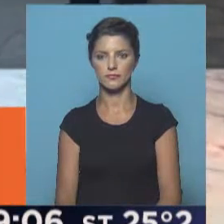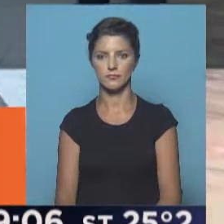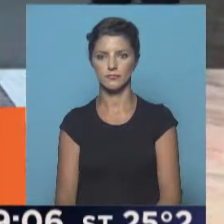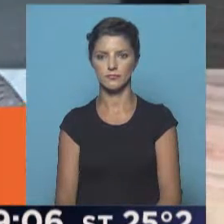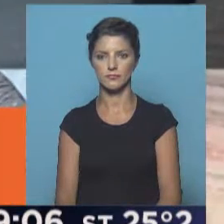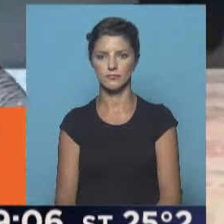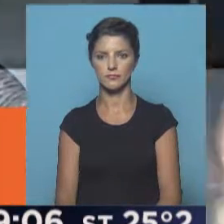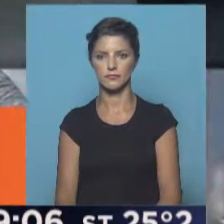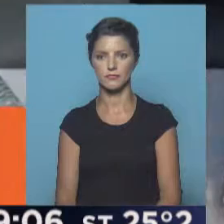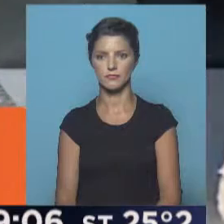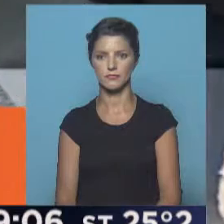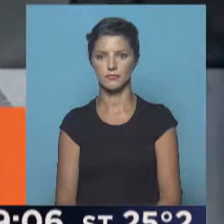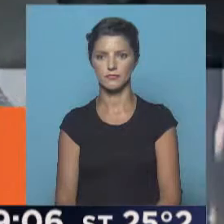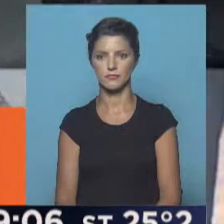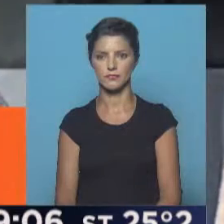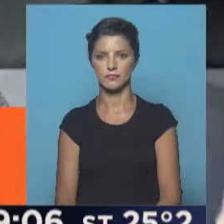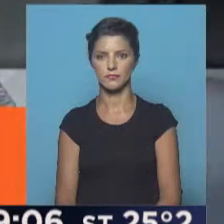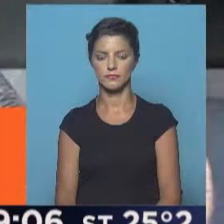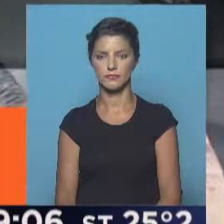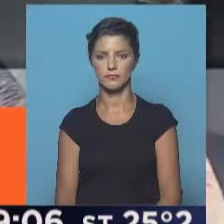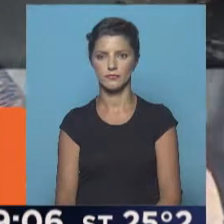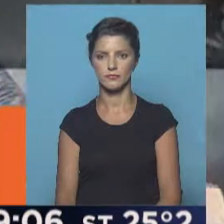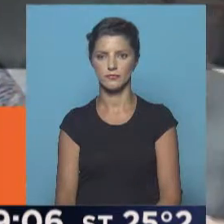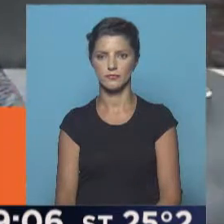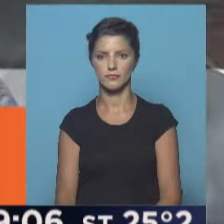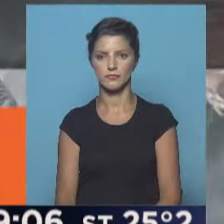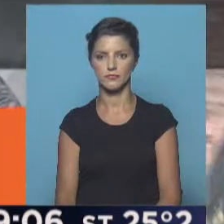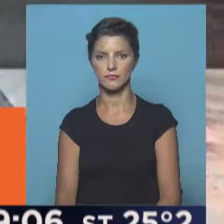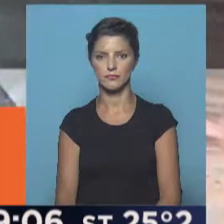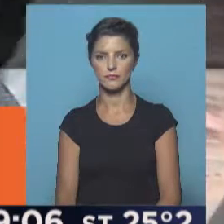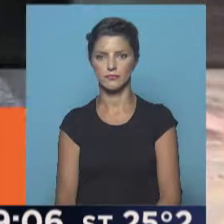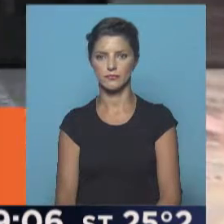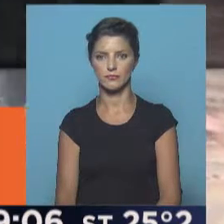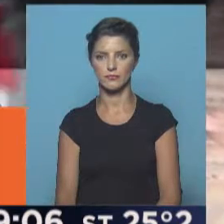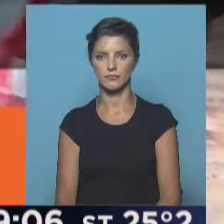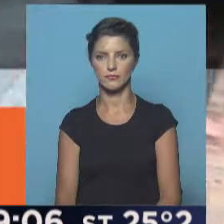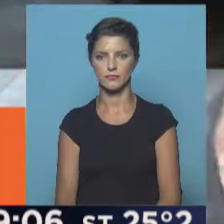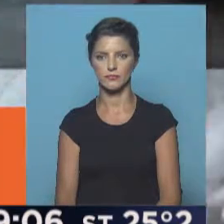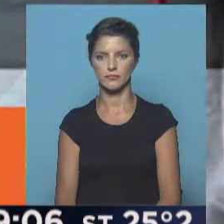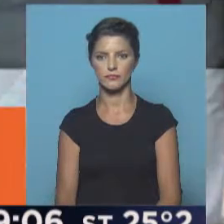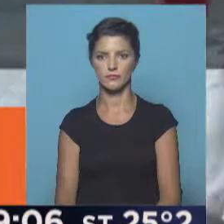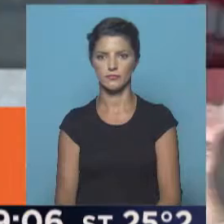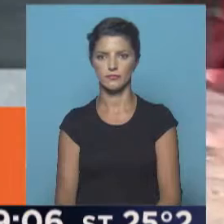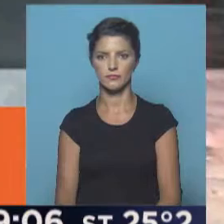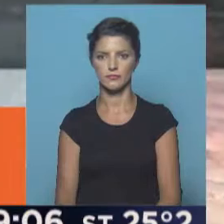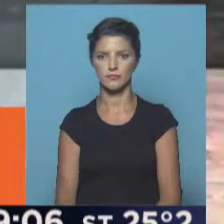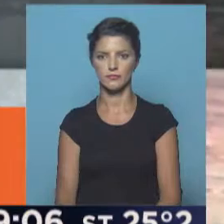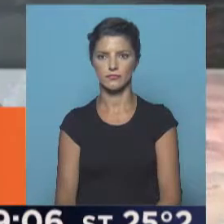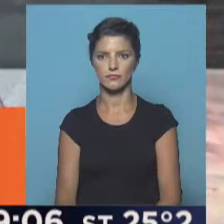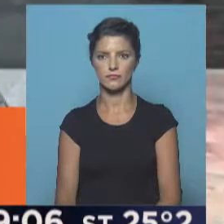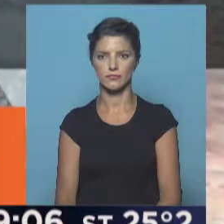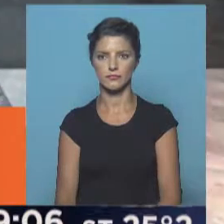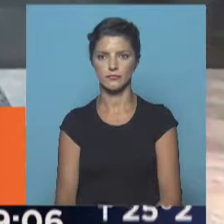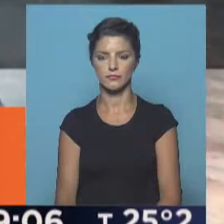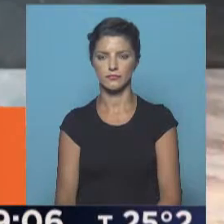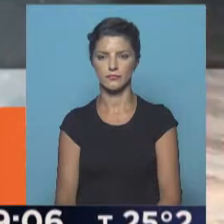I expect him to keep his promises to make America great again. We once were a nation that was great, and we will be a nation